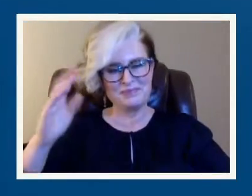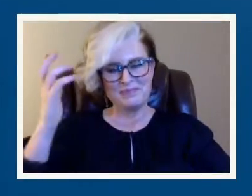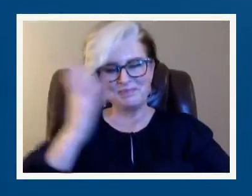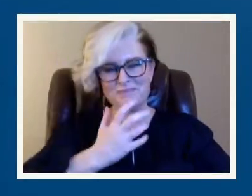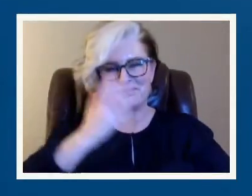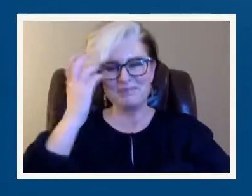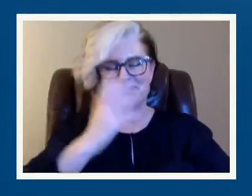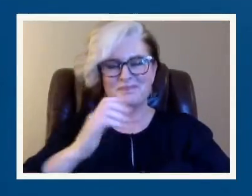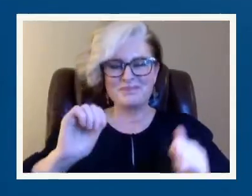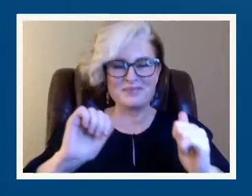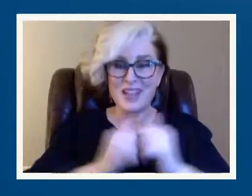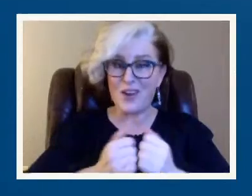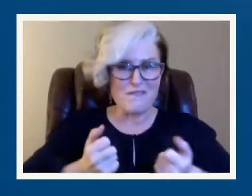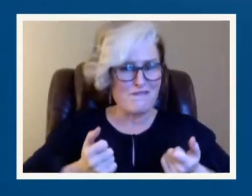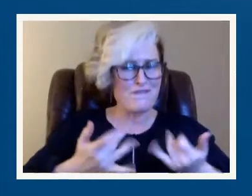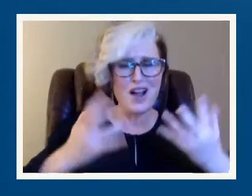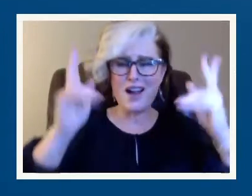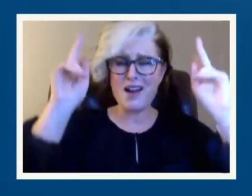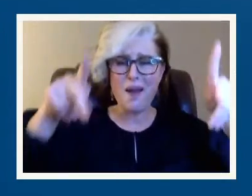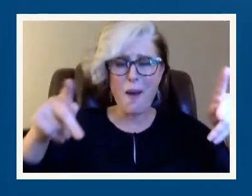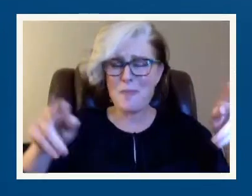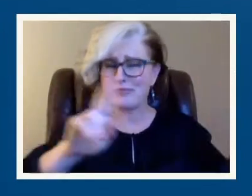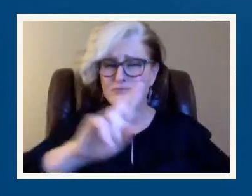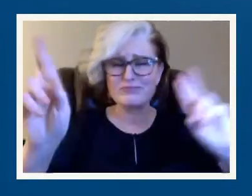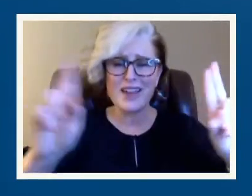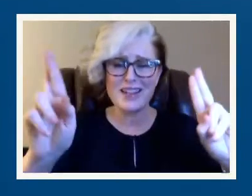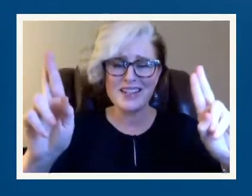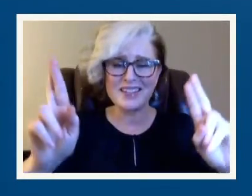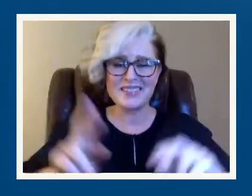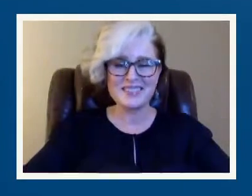Are you fired up yet?